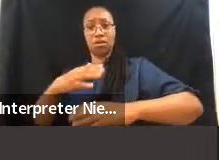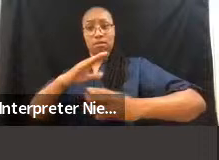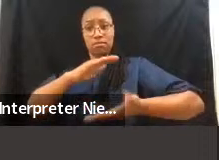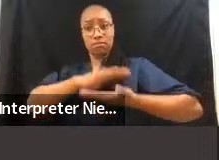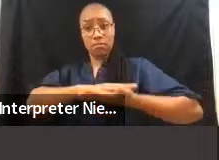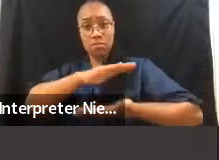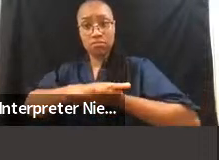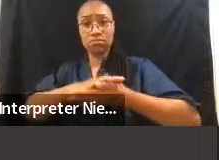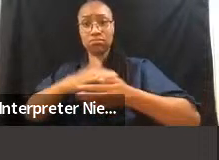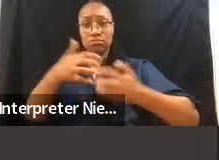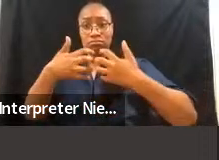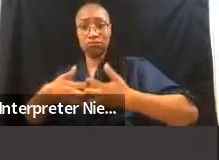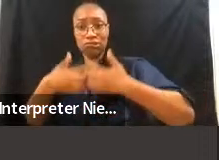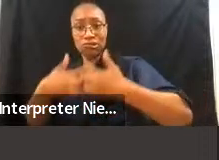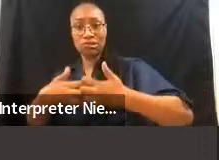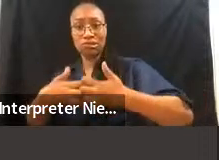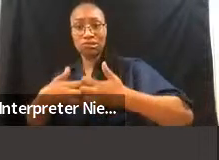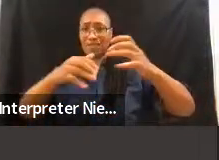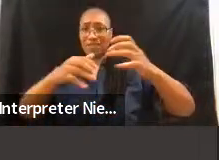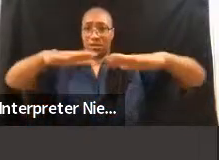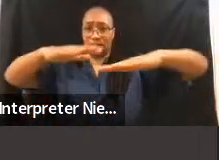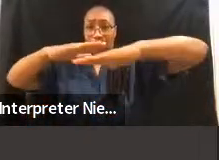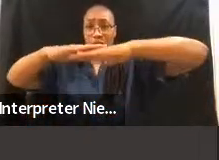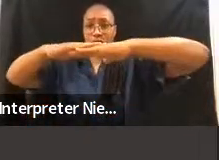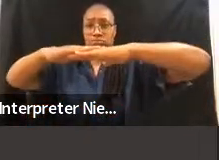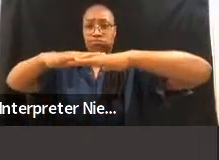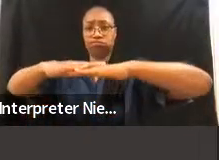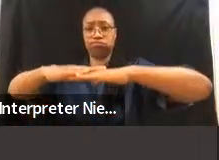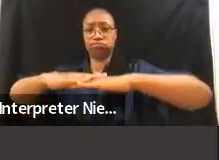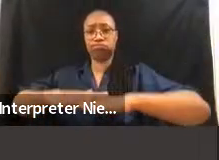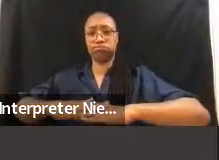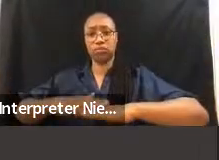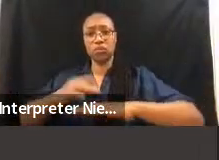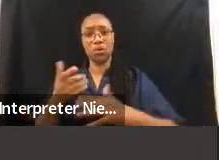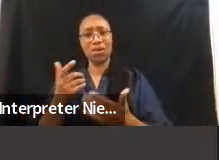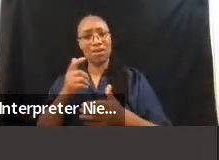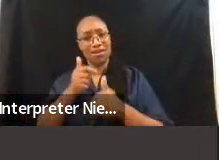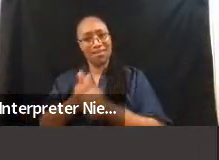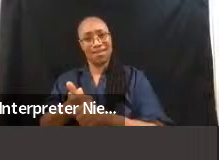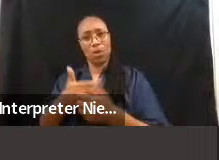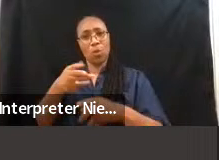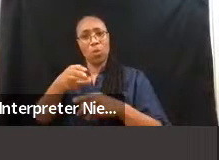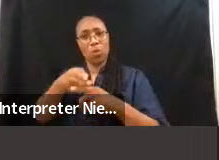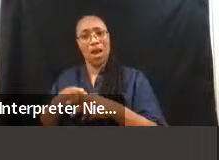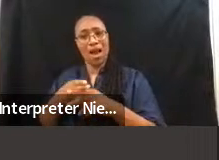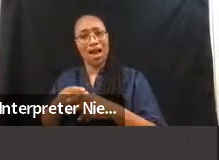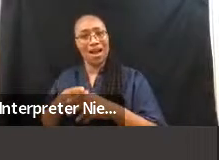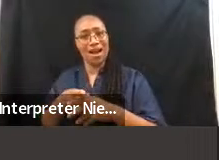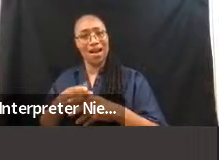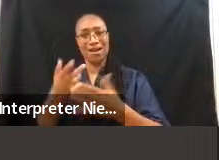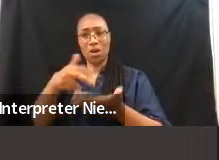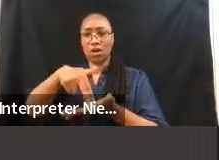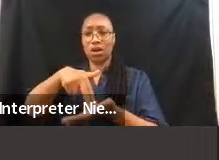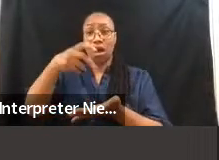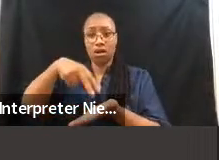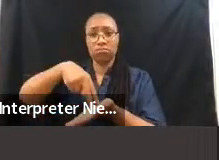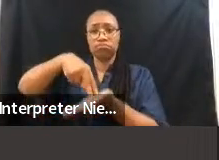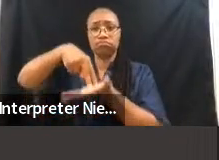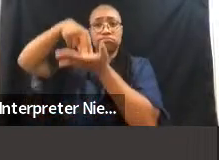accessible weight scales and lift equipment to facilitate transfers, among other accessible medical equipment,